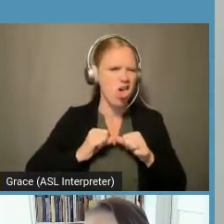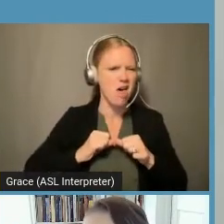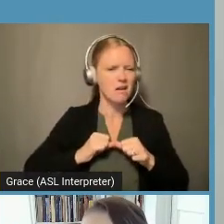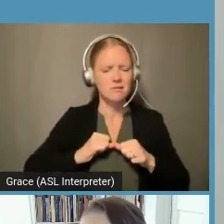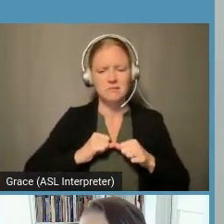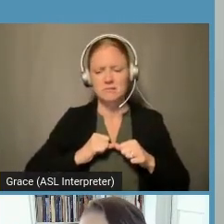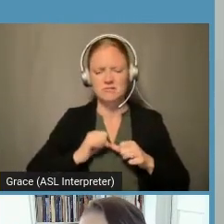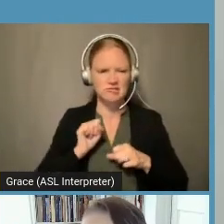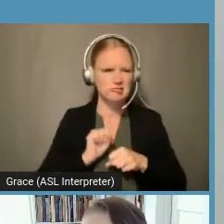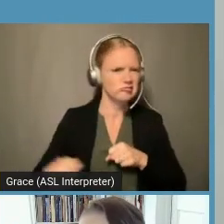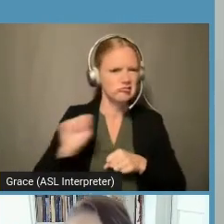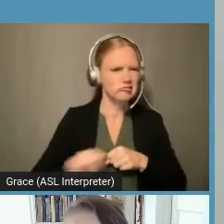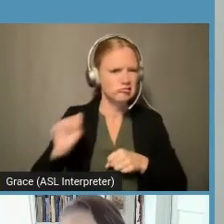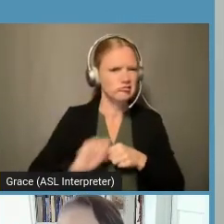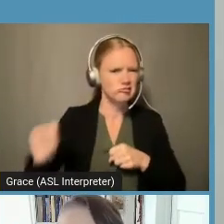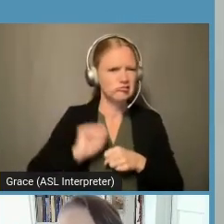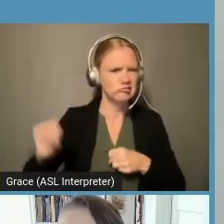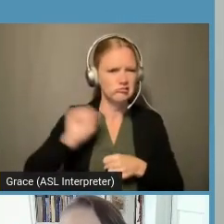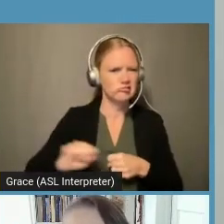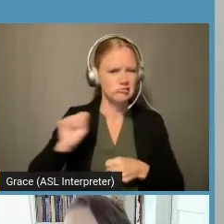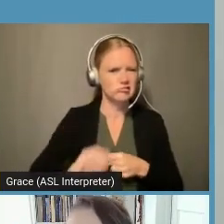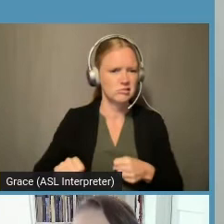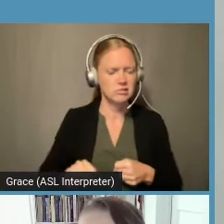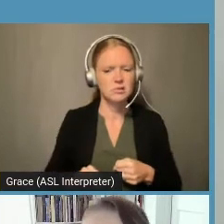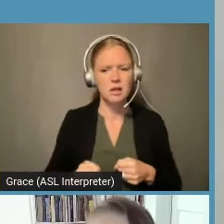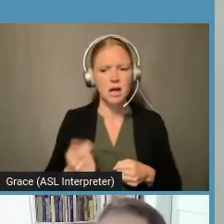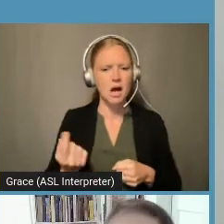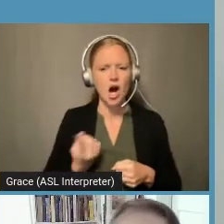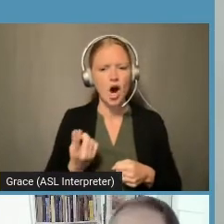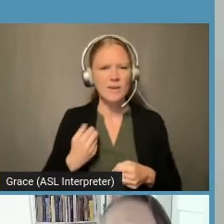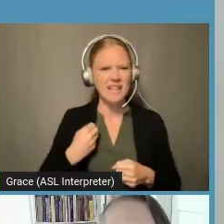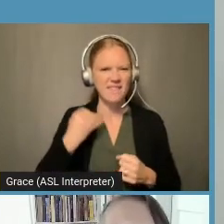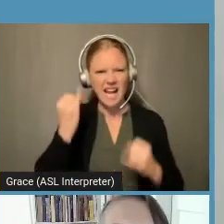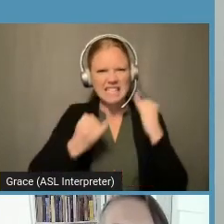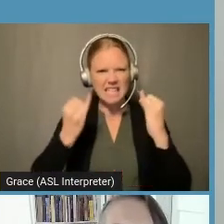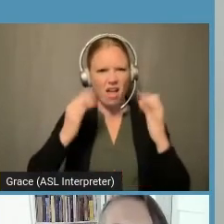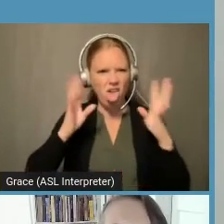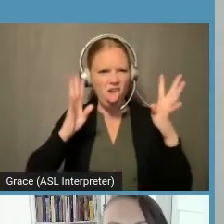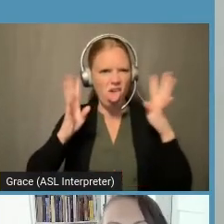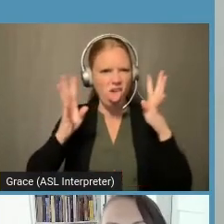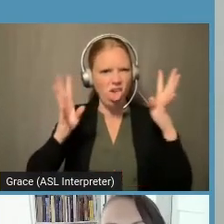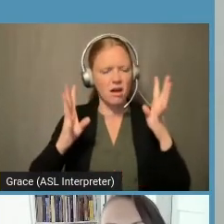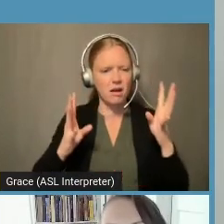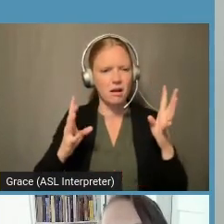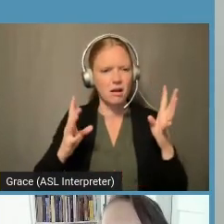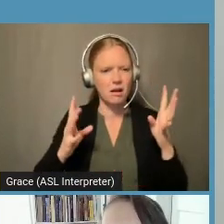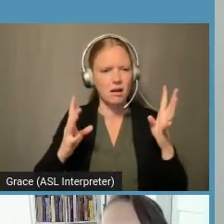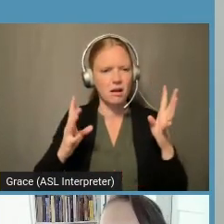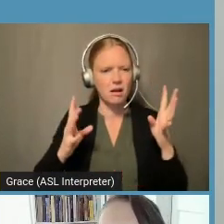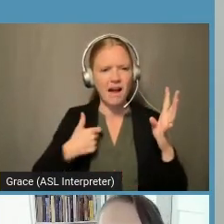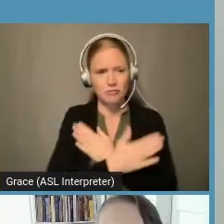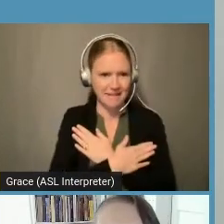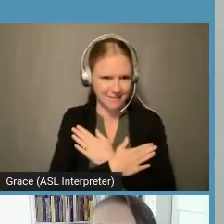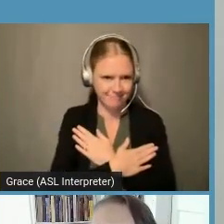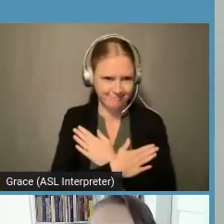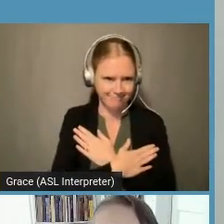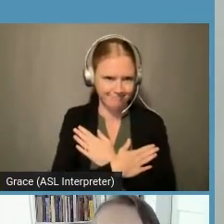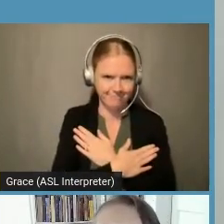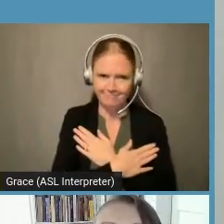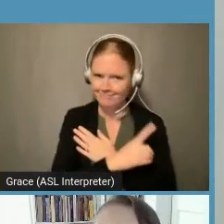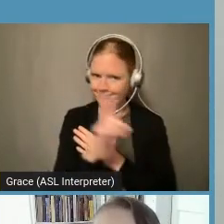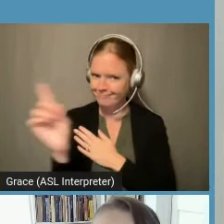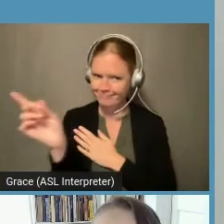and you know, I always have some crazy idea I'm cooking up, and so I forget to rest, and that is no